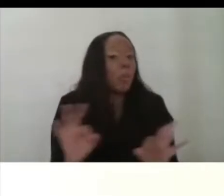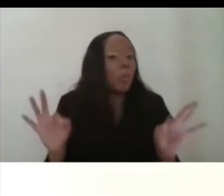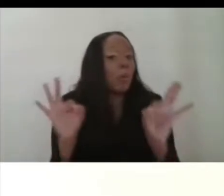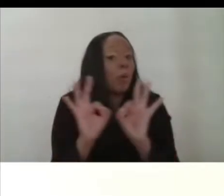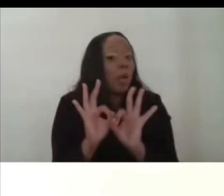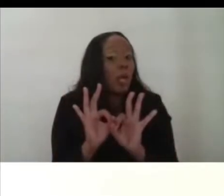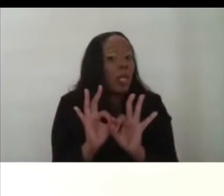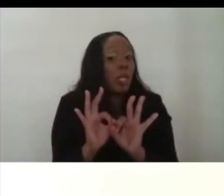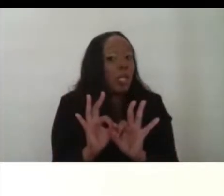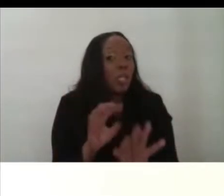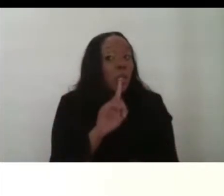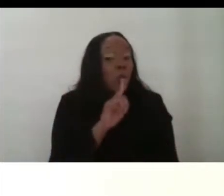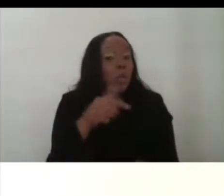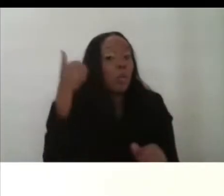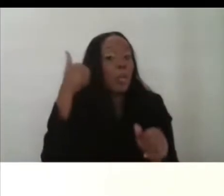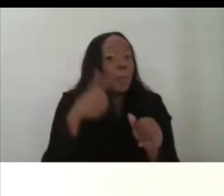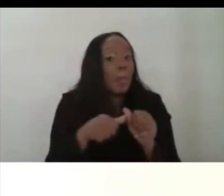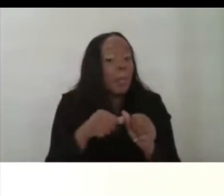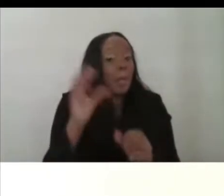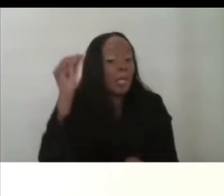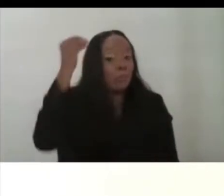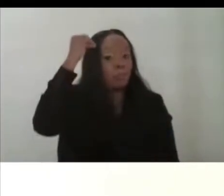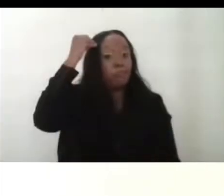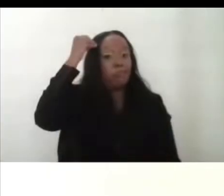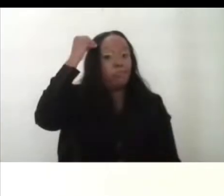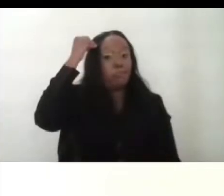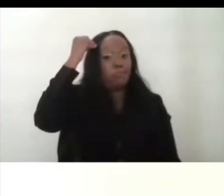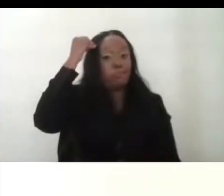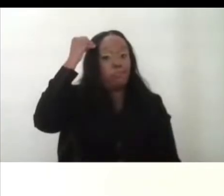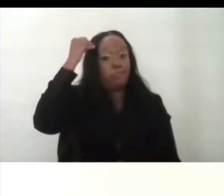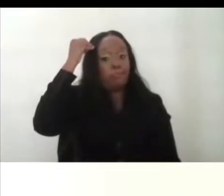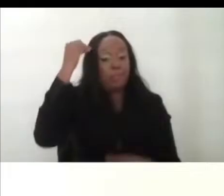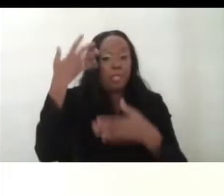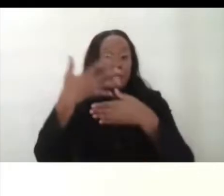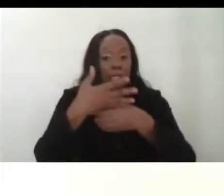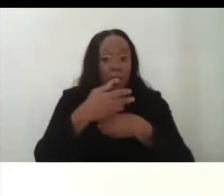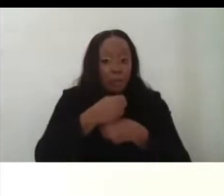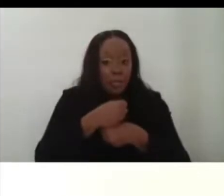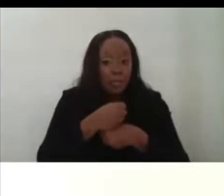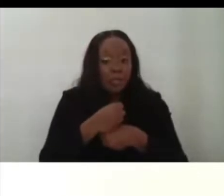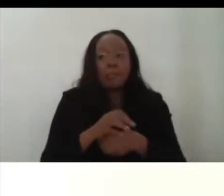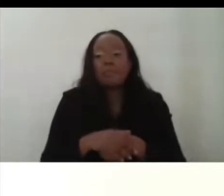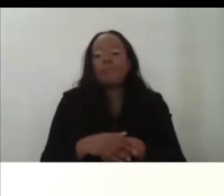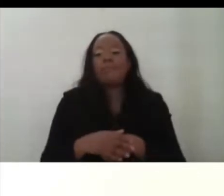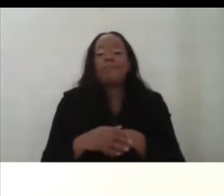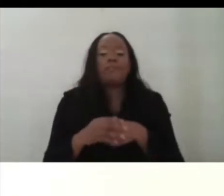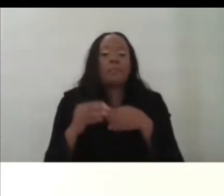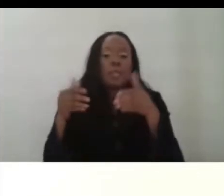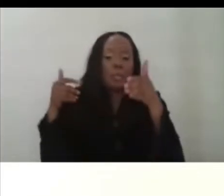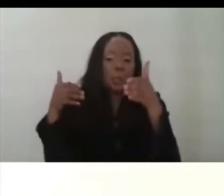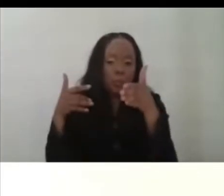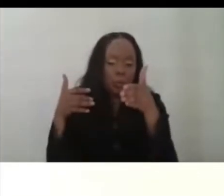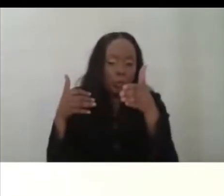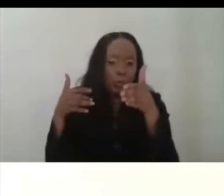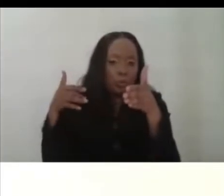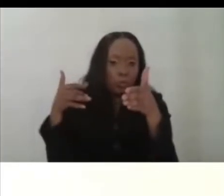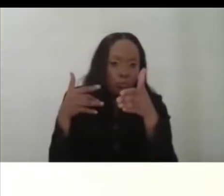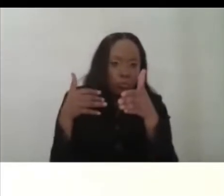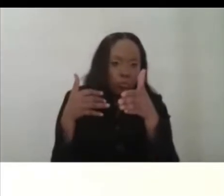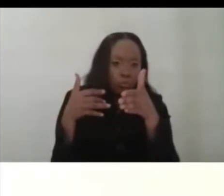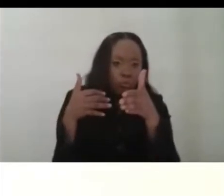to all of us. Folks, in summary, they're coming closer and closer. Not just